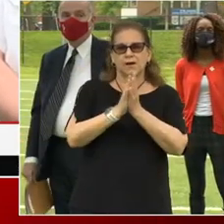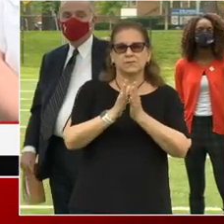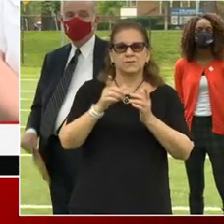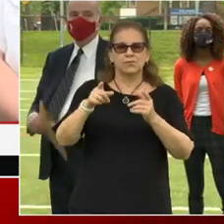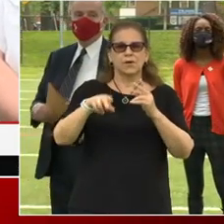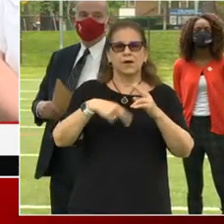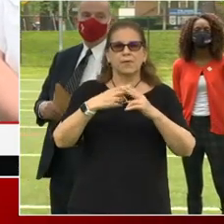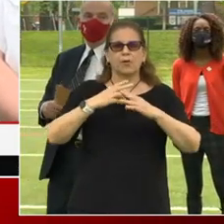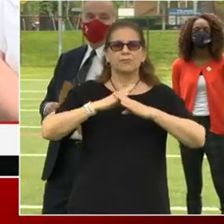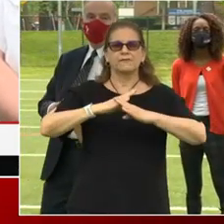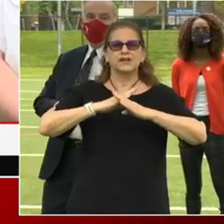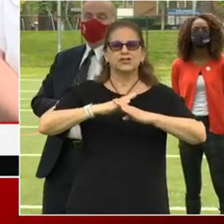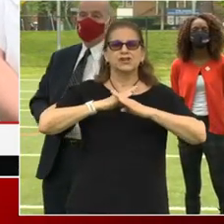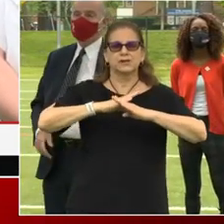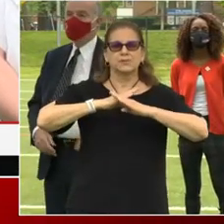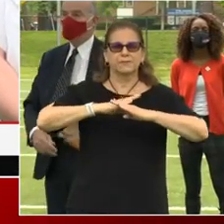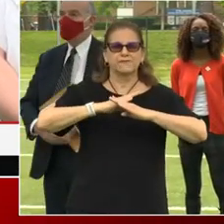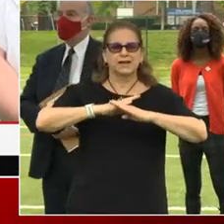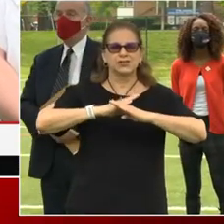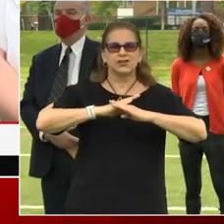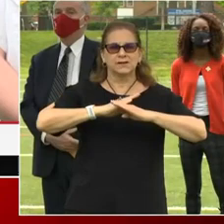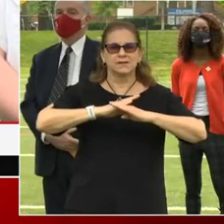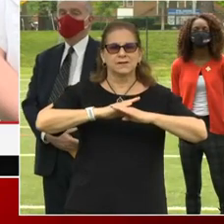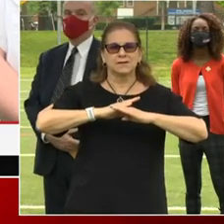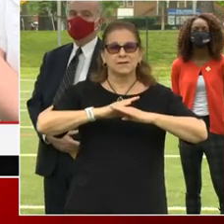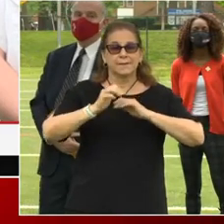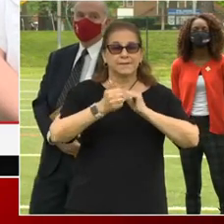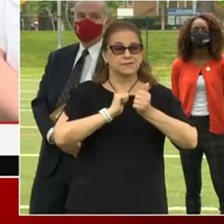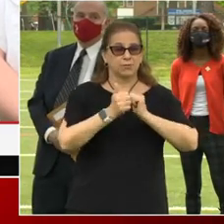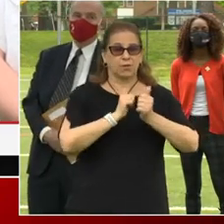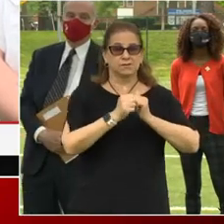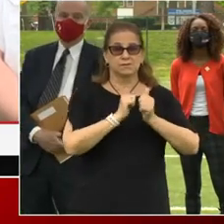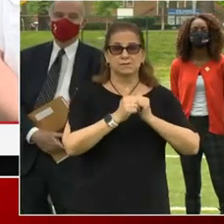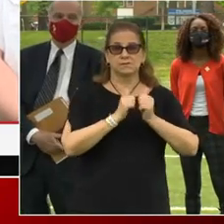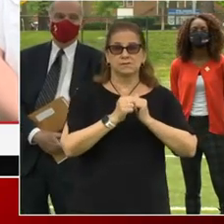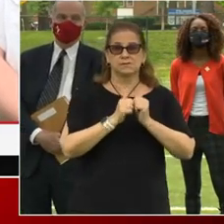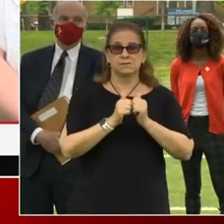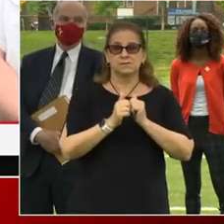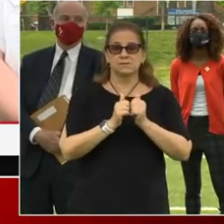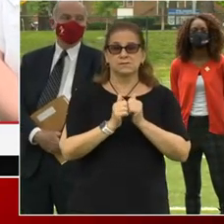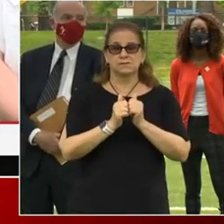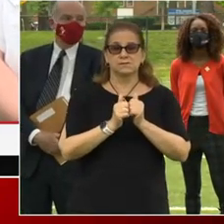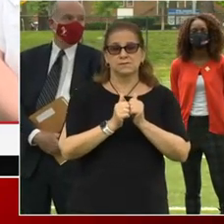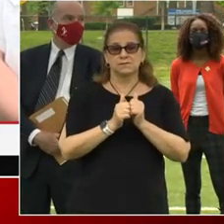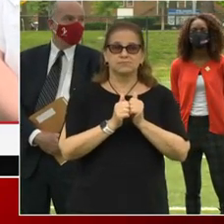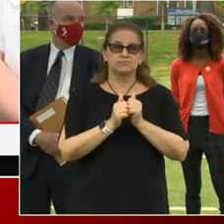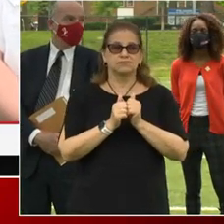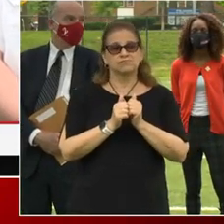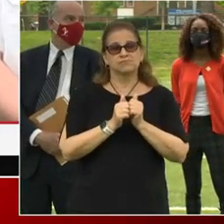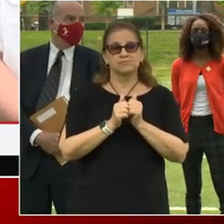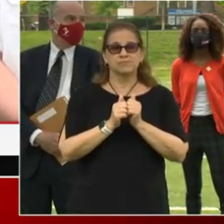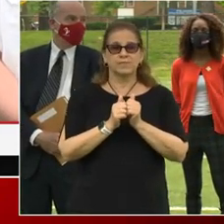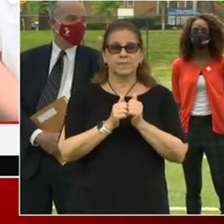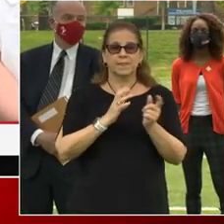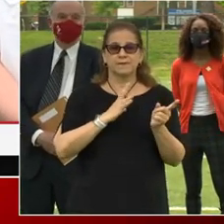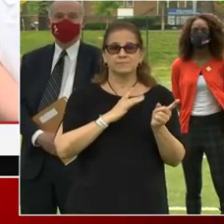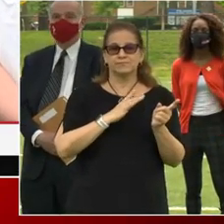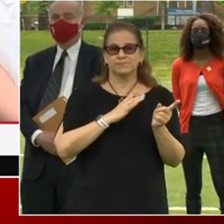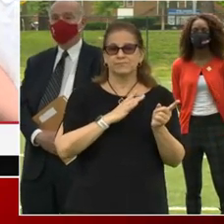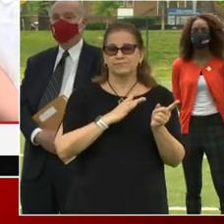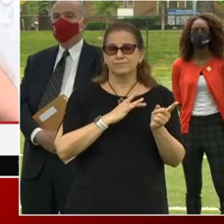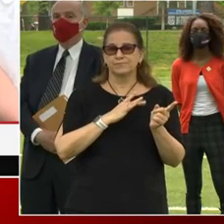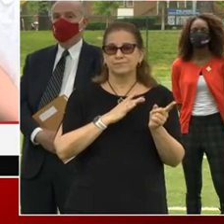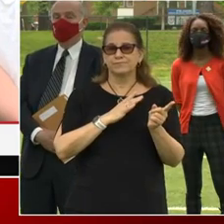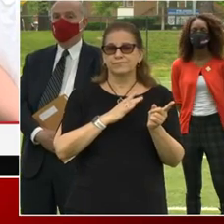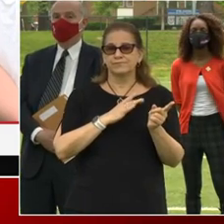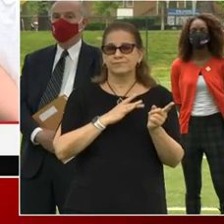crime prevention. And I think sports do stop some of this crime prevention. And me, as I